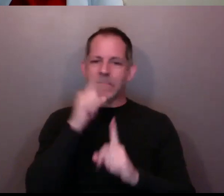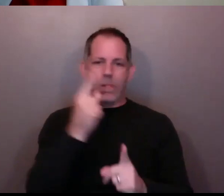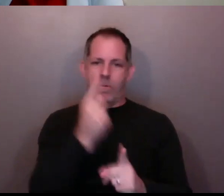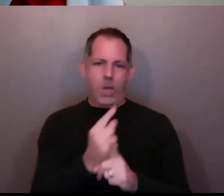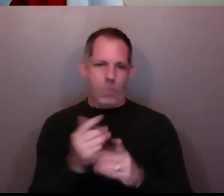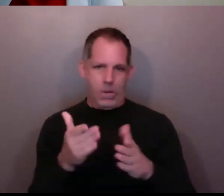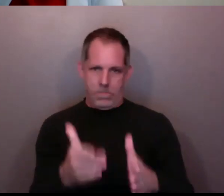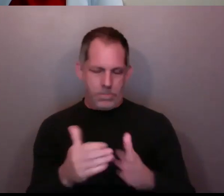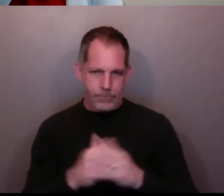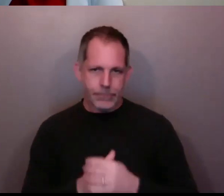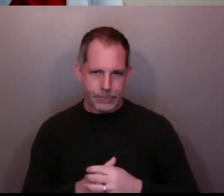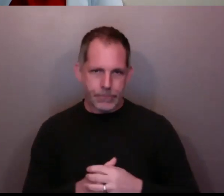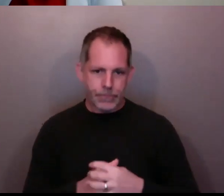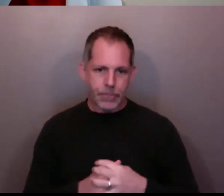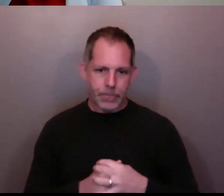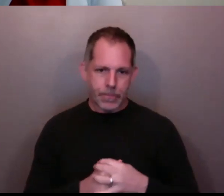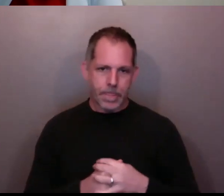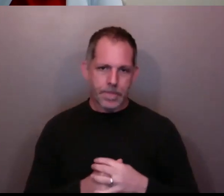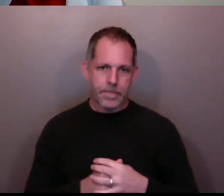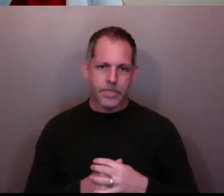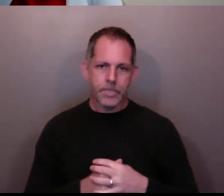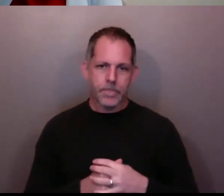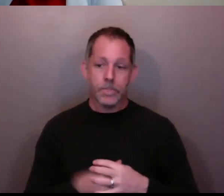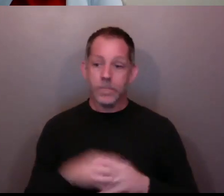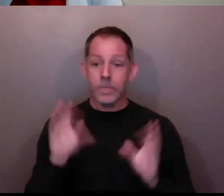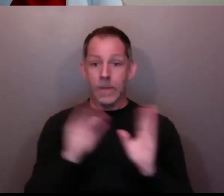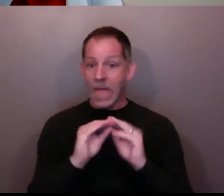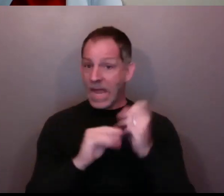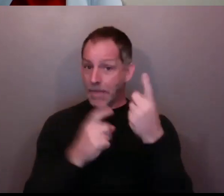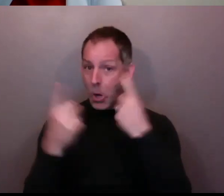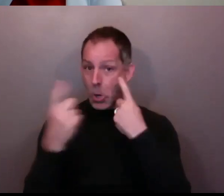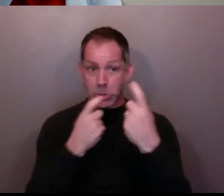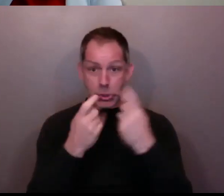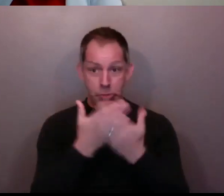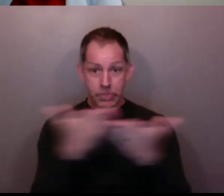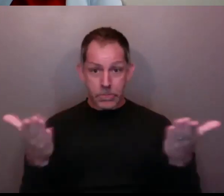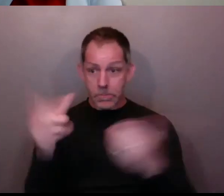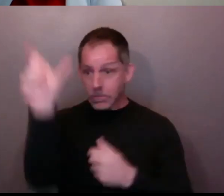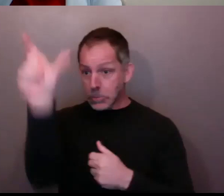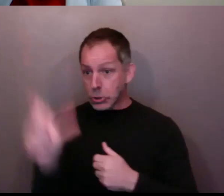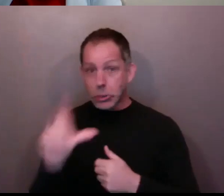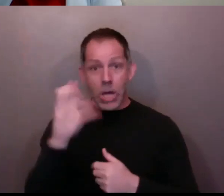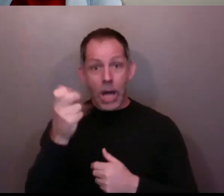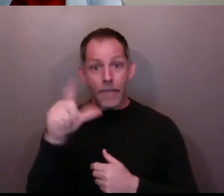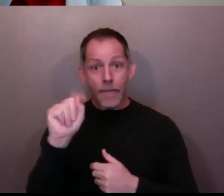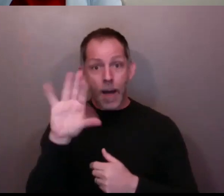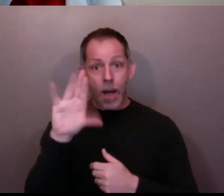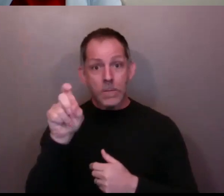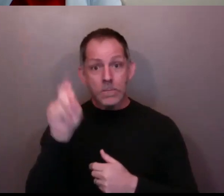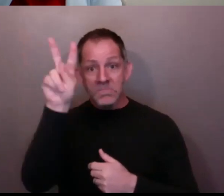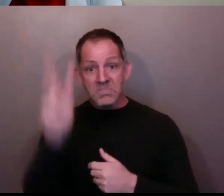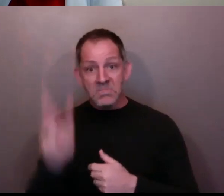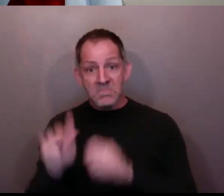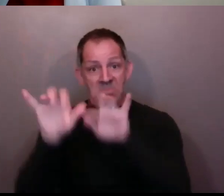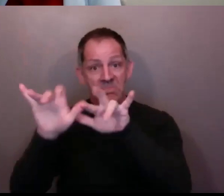Great. Are there any more questions? Anybody have any more questions? Got a couple minutes left.